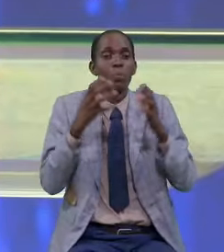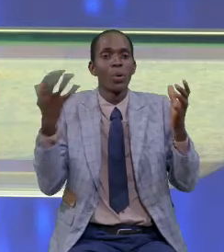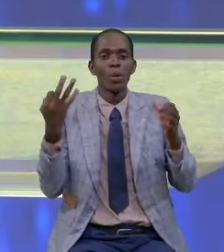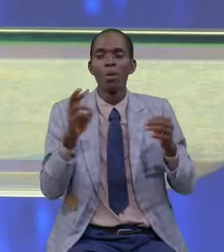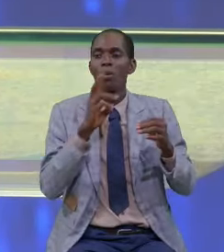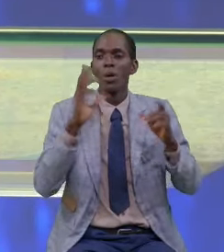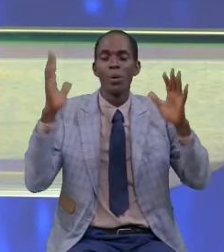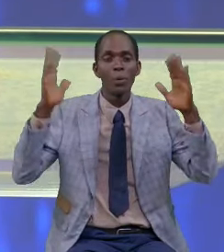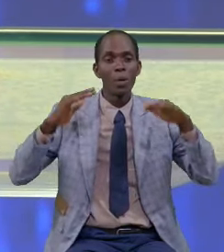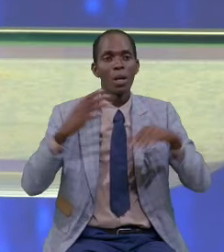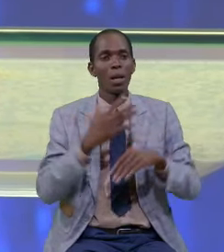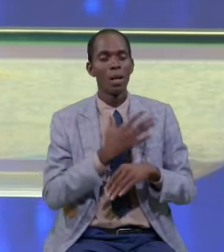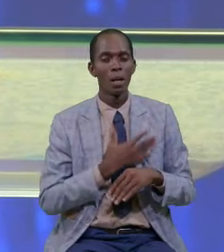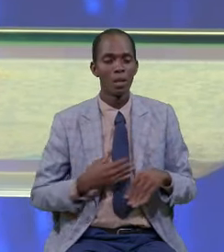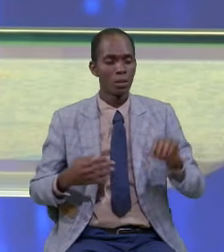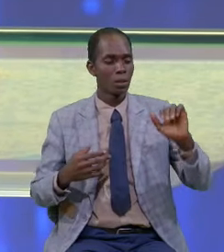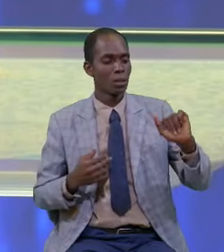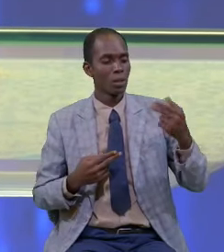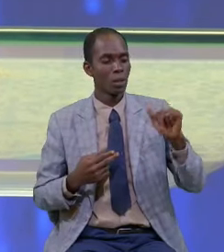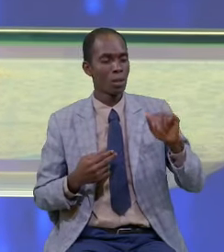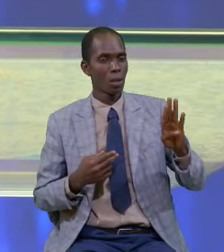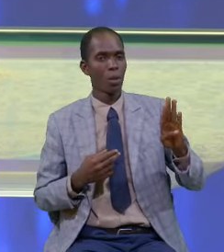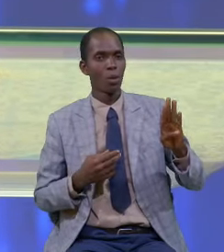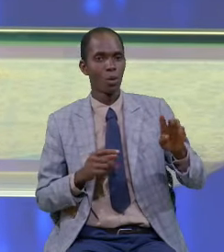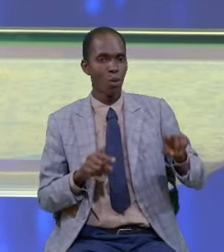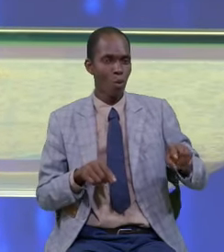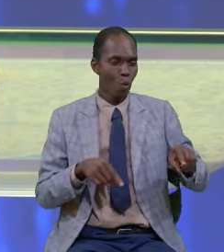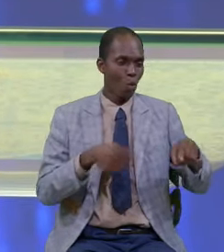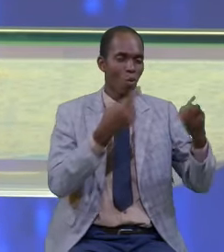And Ahab went up, tell me.